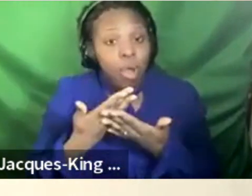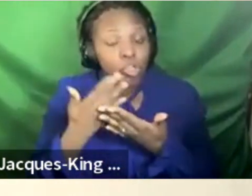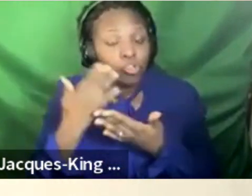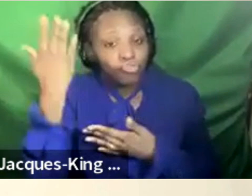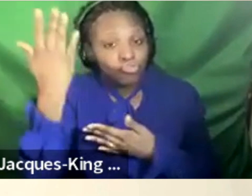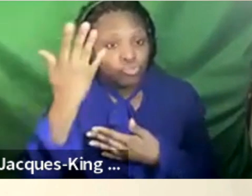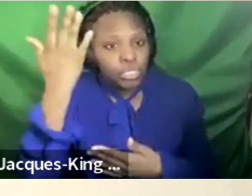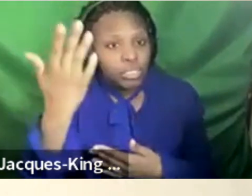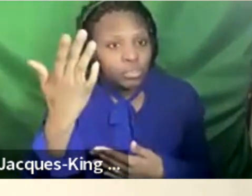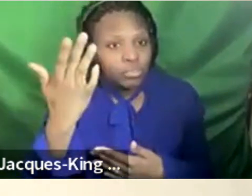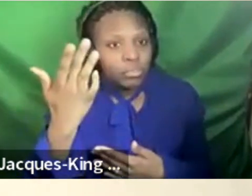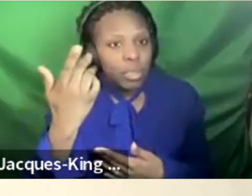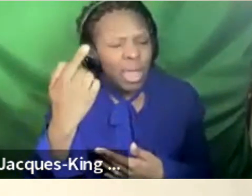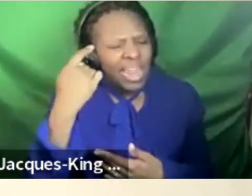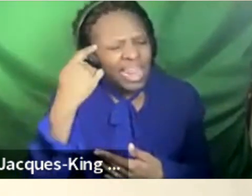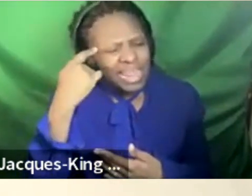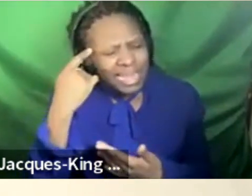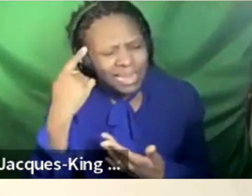the